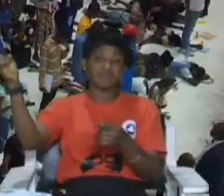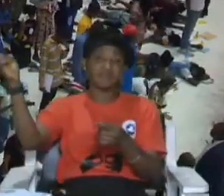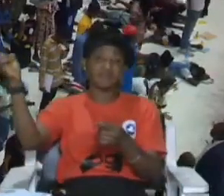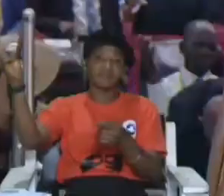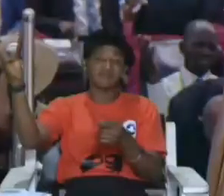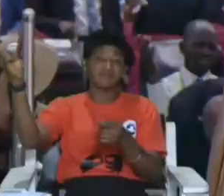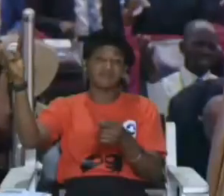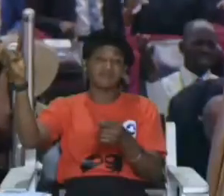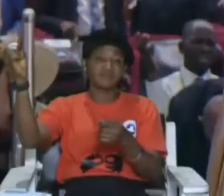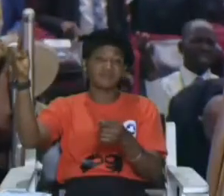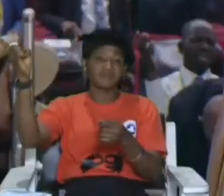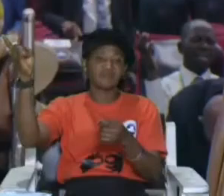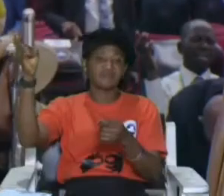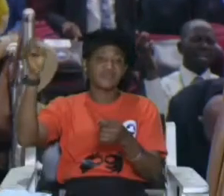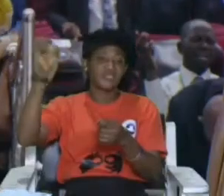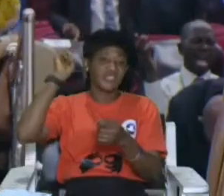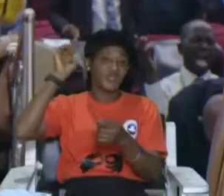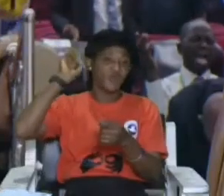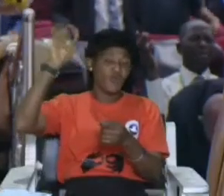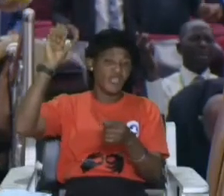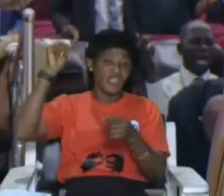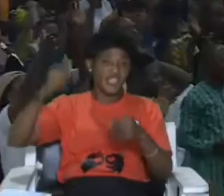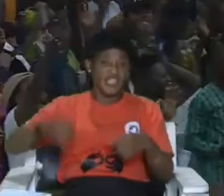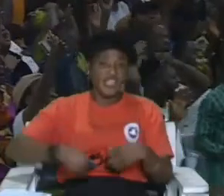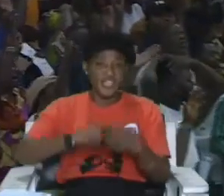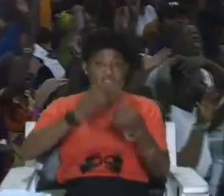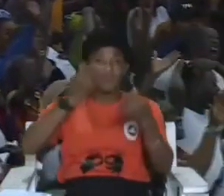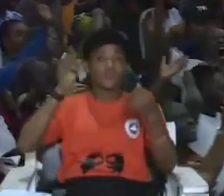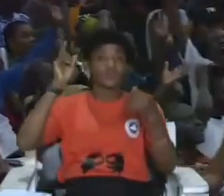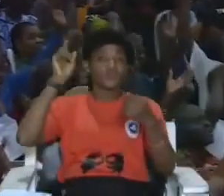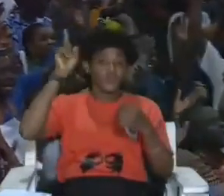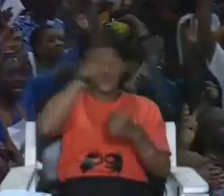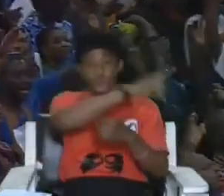He will give you absolute victory.